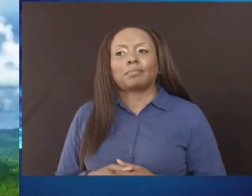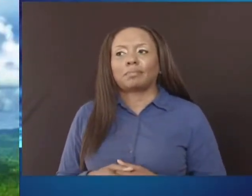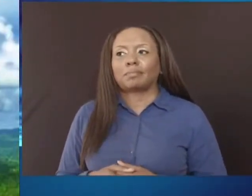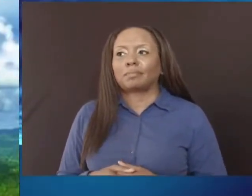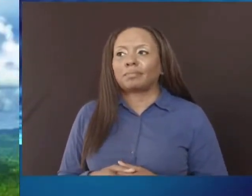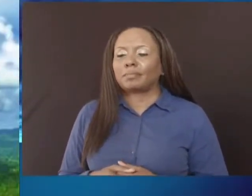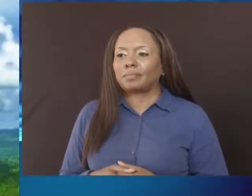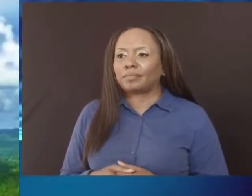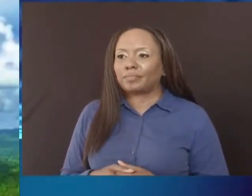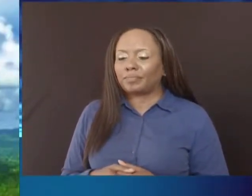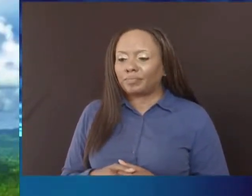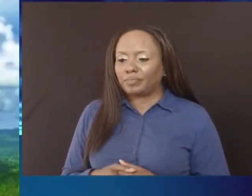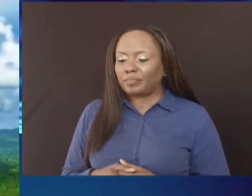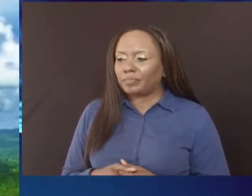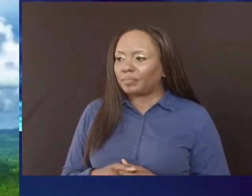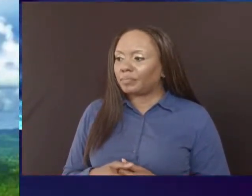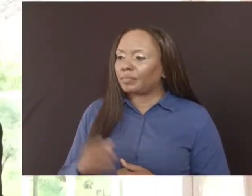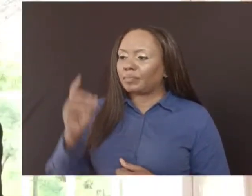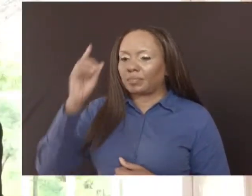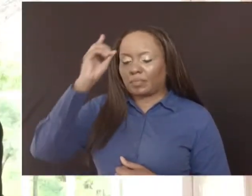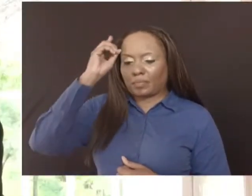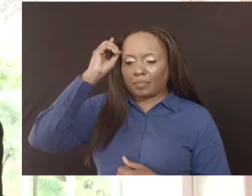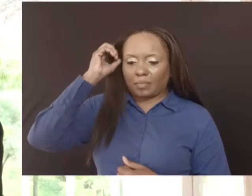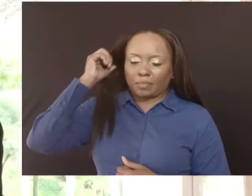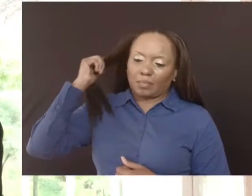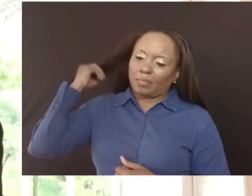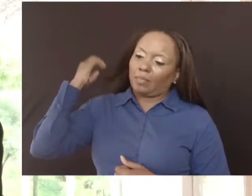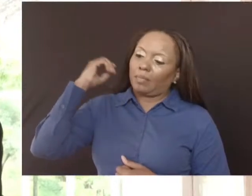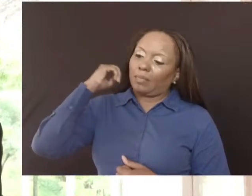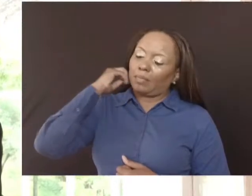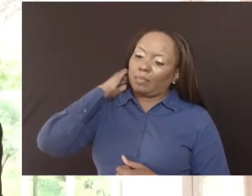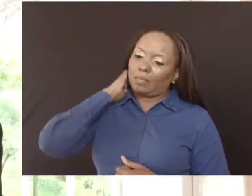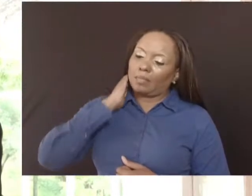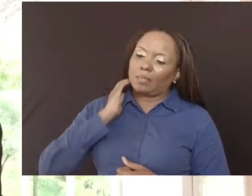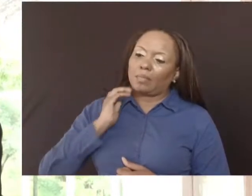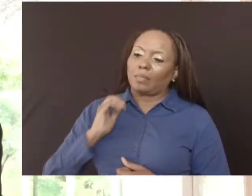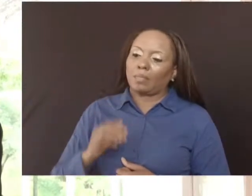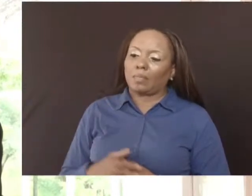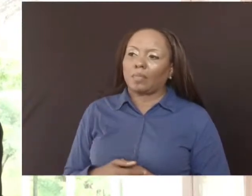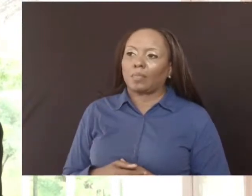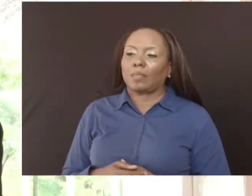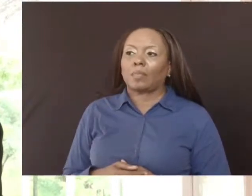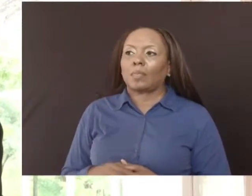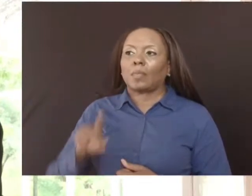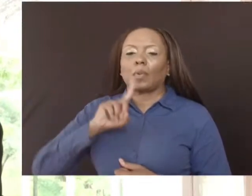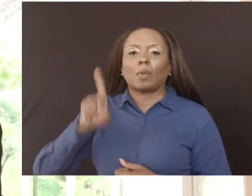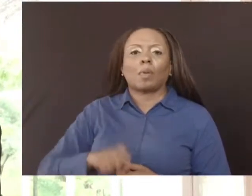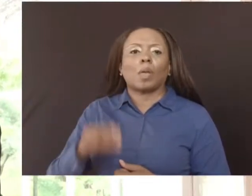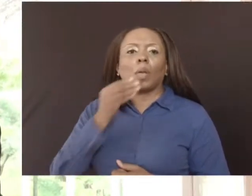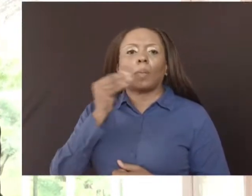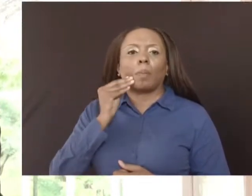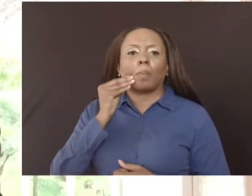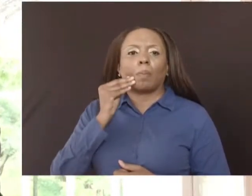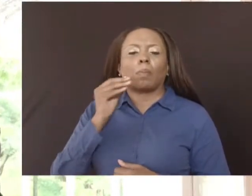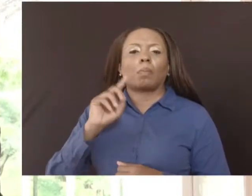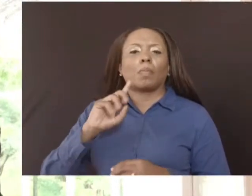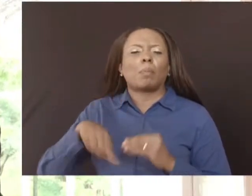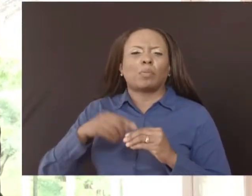performed. This question is about home isolation. The person